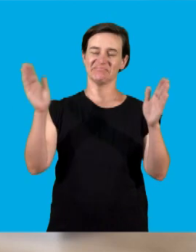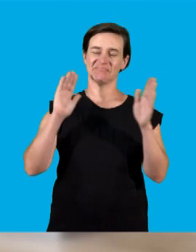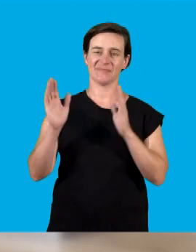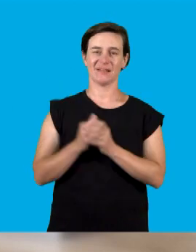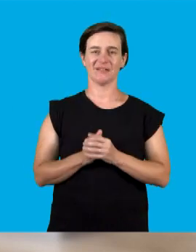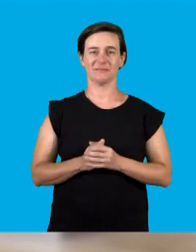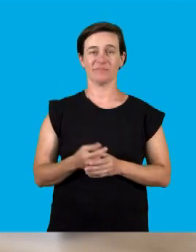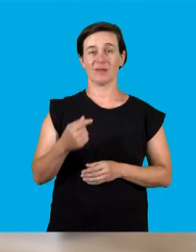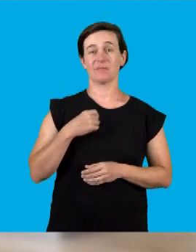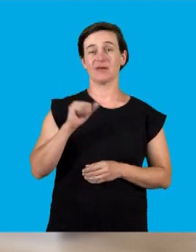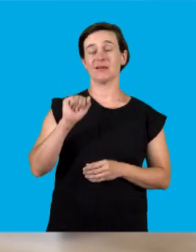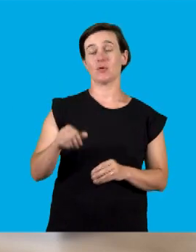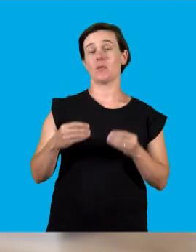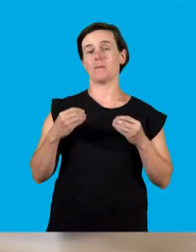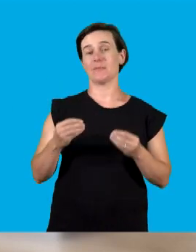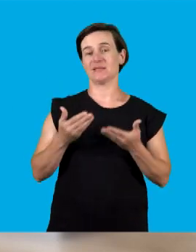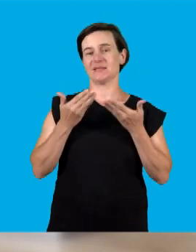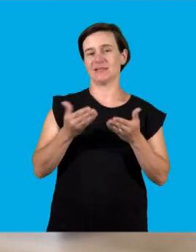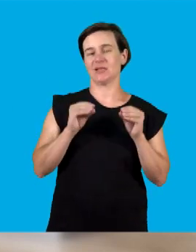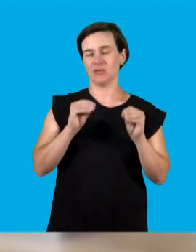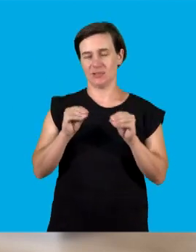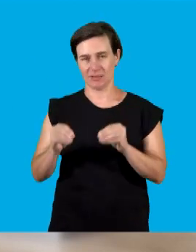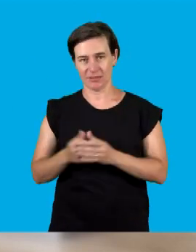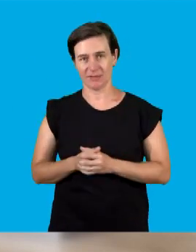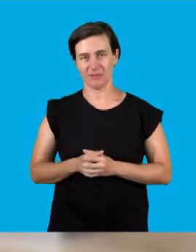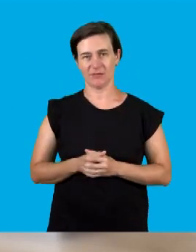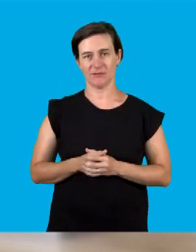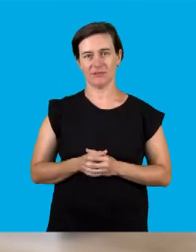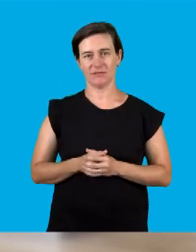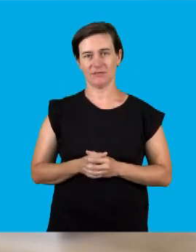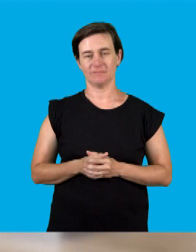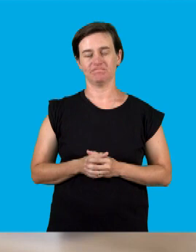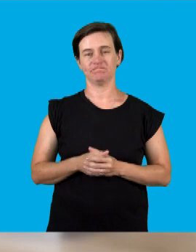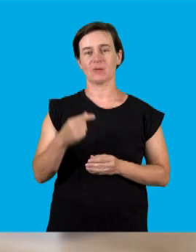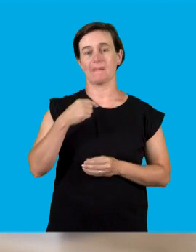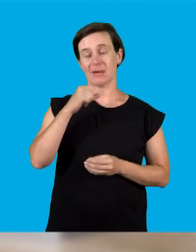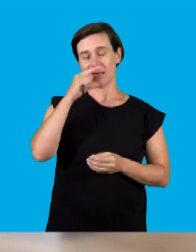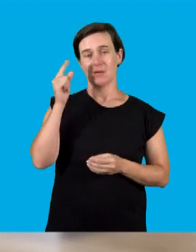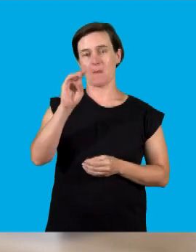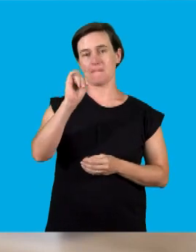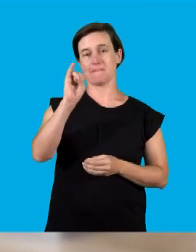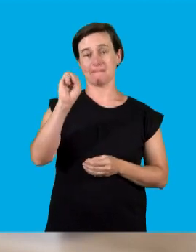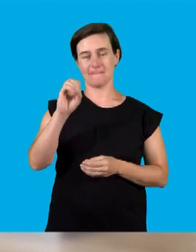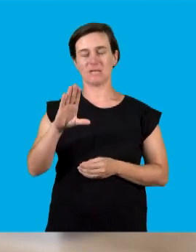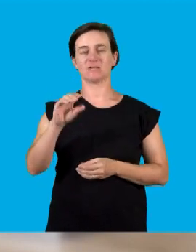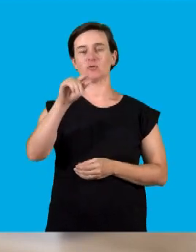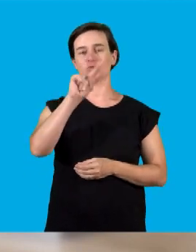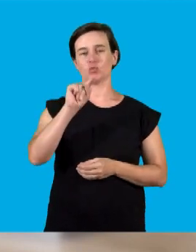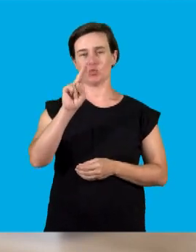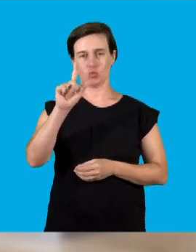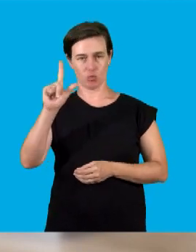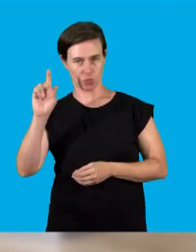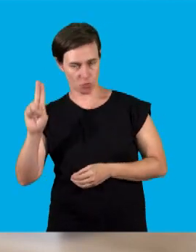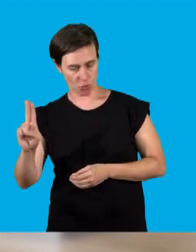Hello grade 10s, I am your business studies tutor and I go by the name of Miss Nokuthula Zulu. Today we will be looking